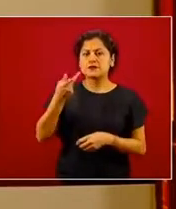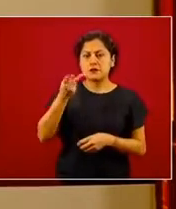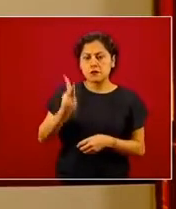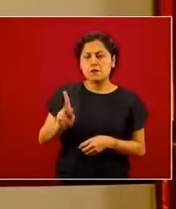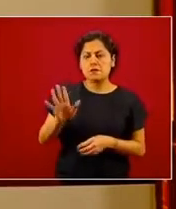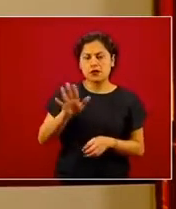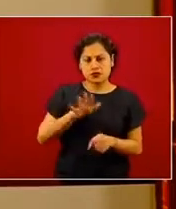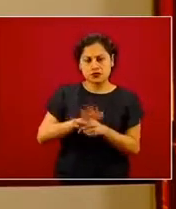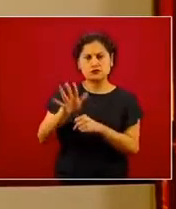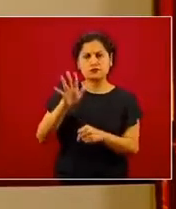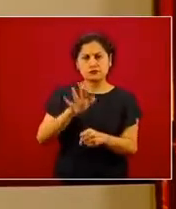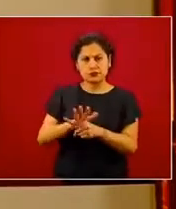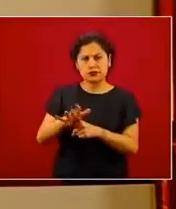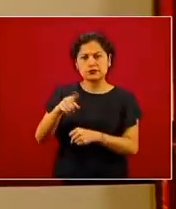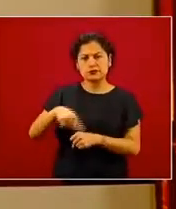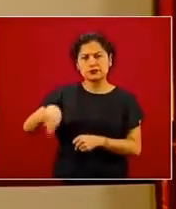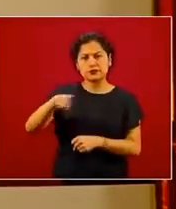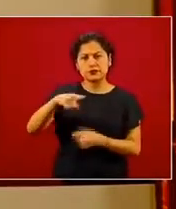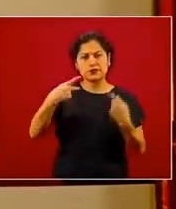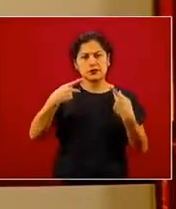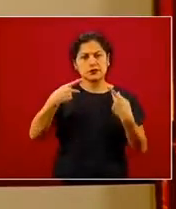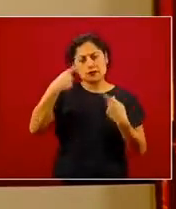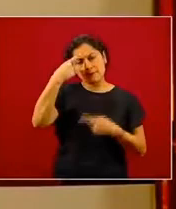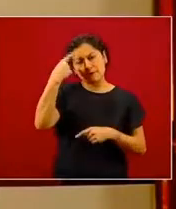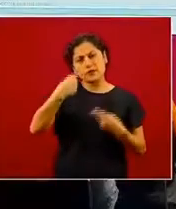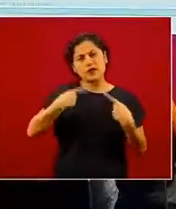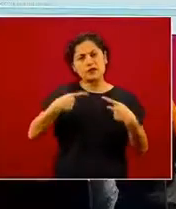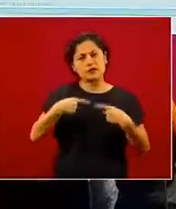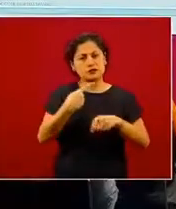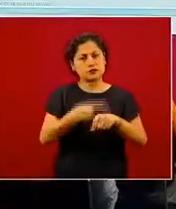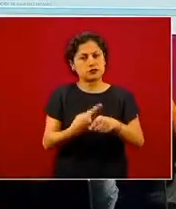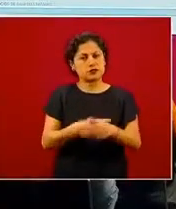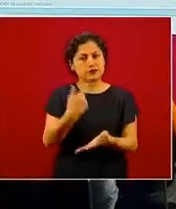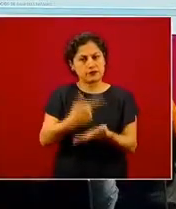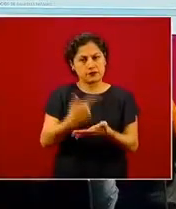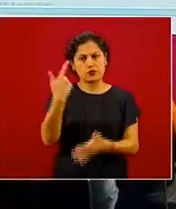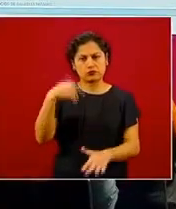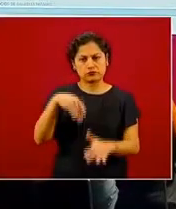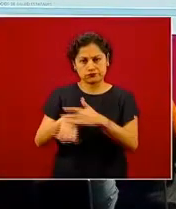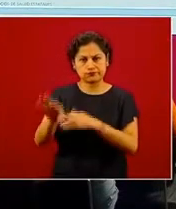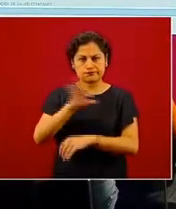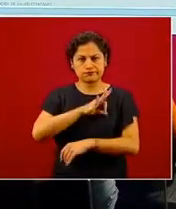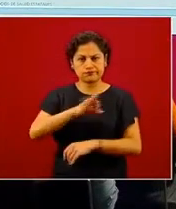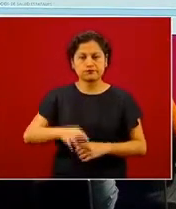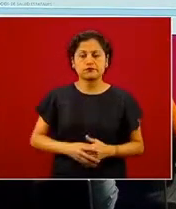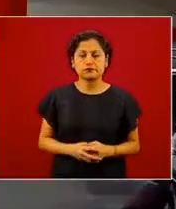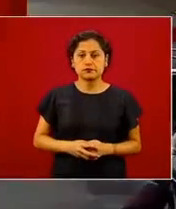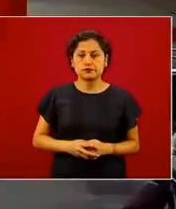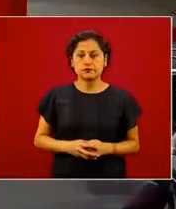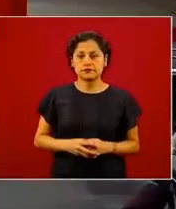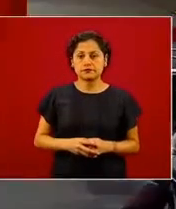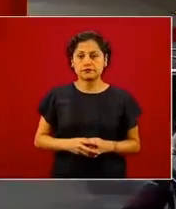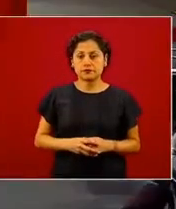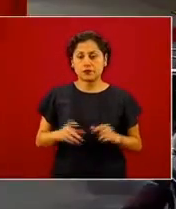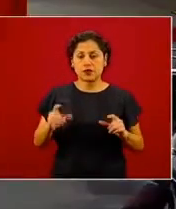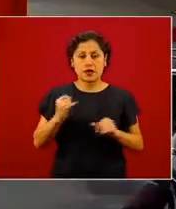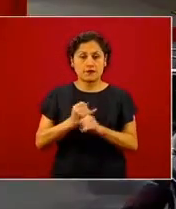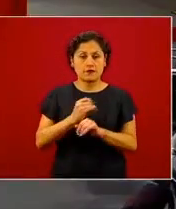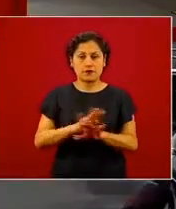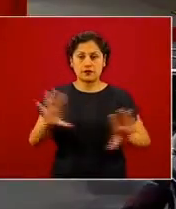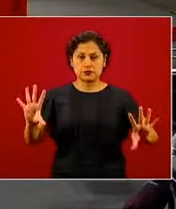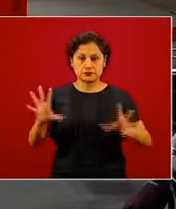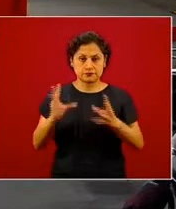but they still have good availability of these types of beds in order to take in critical patients. Thank you.